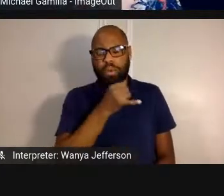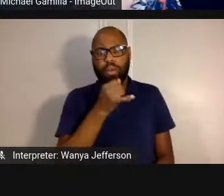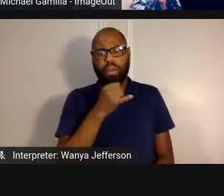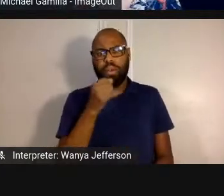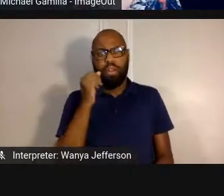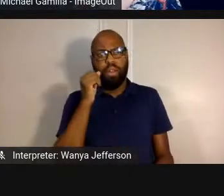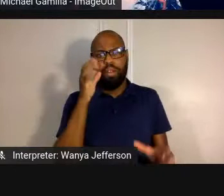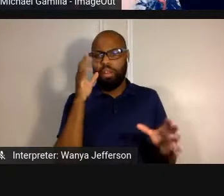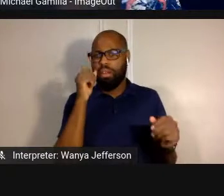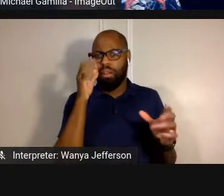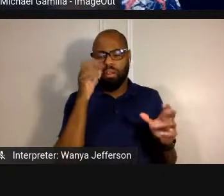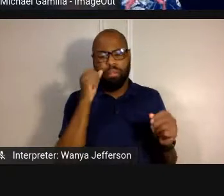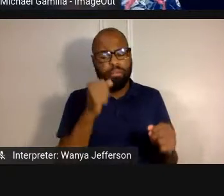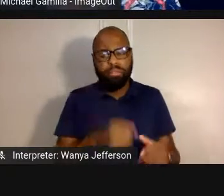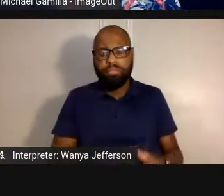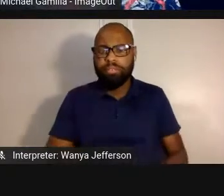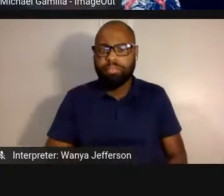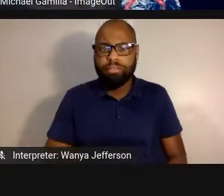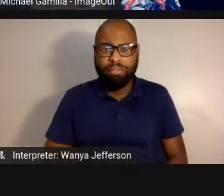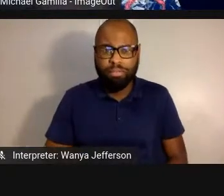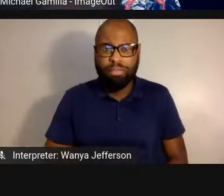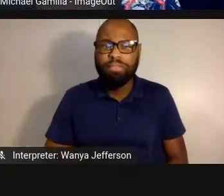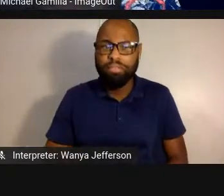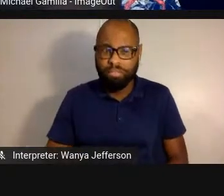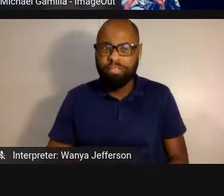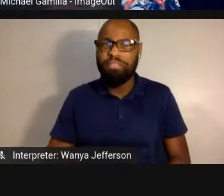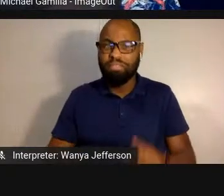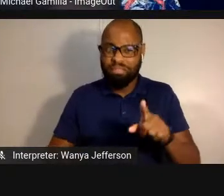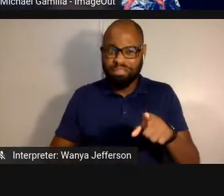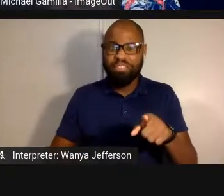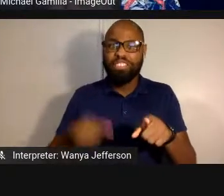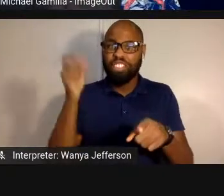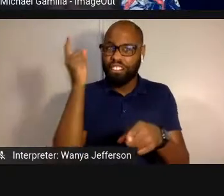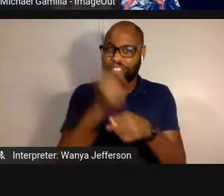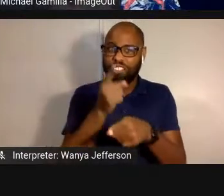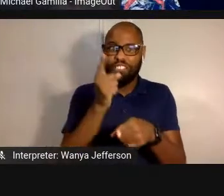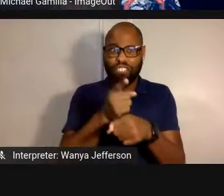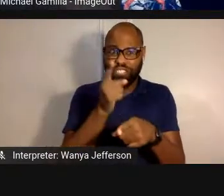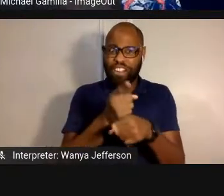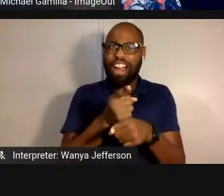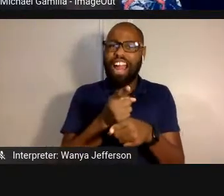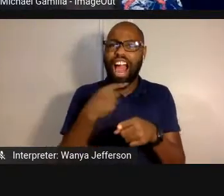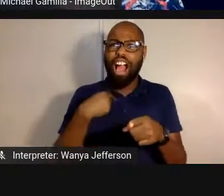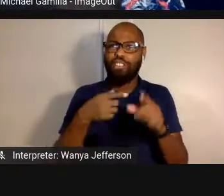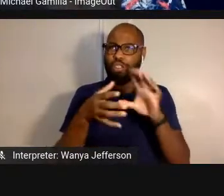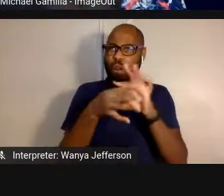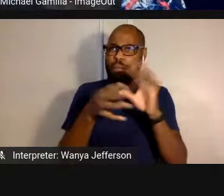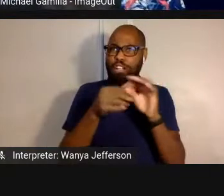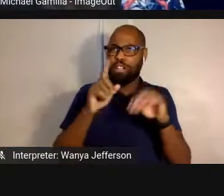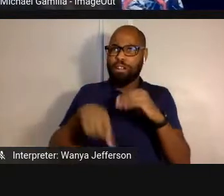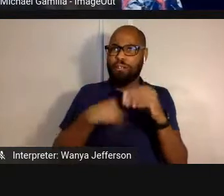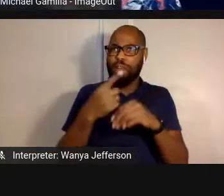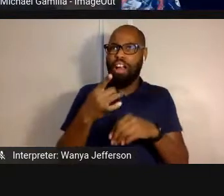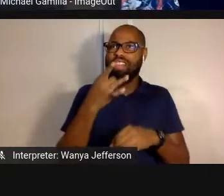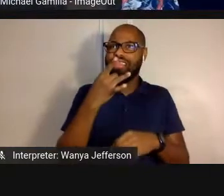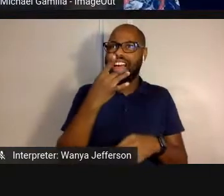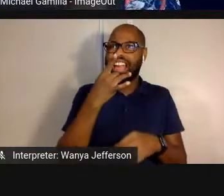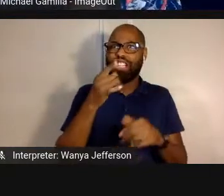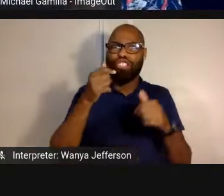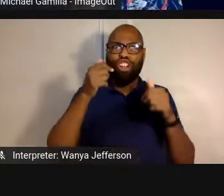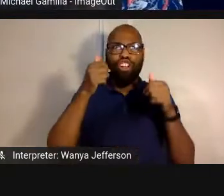project. I was gonna say that lighting is a great part of this movie, but we don't have time to talk about